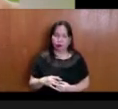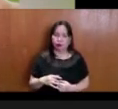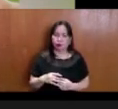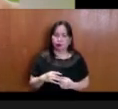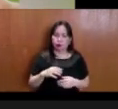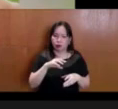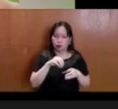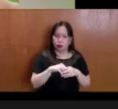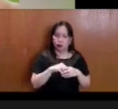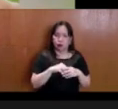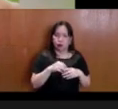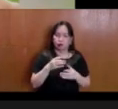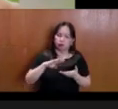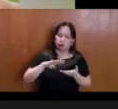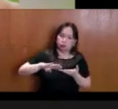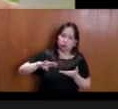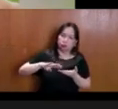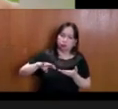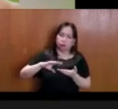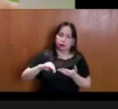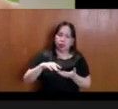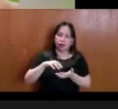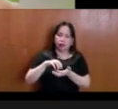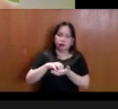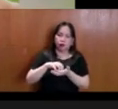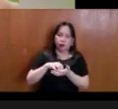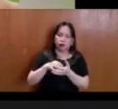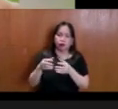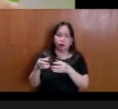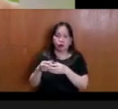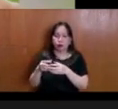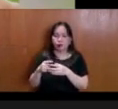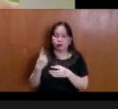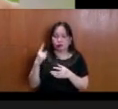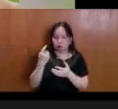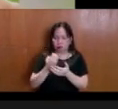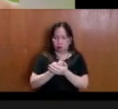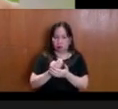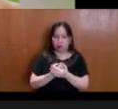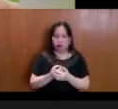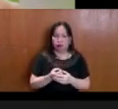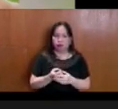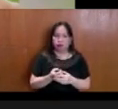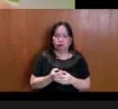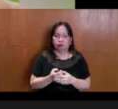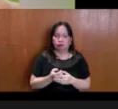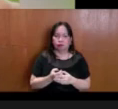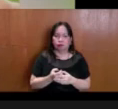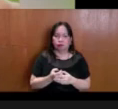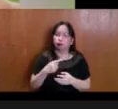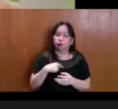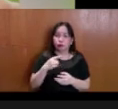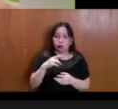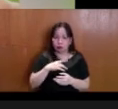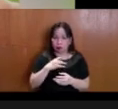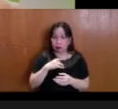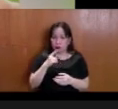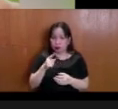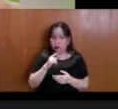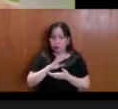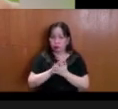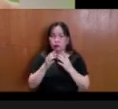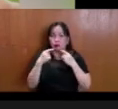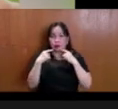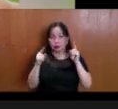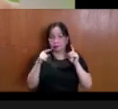to the marginalized and vulnerable sectors of the economy. And so if we are to become